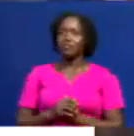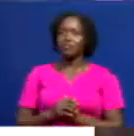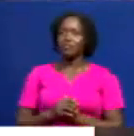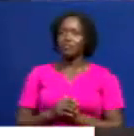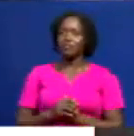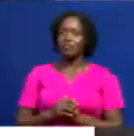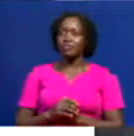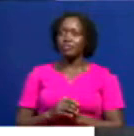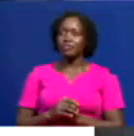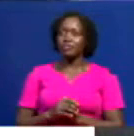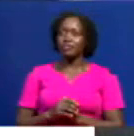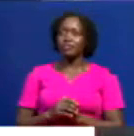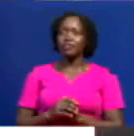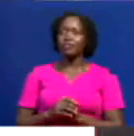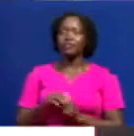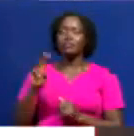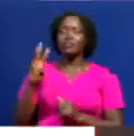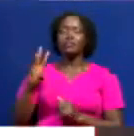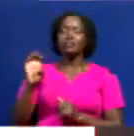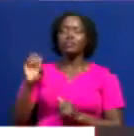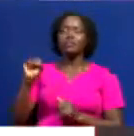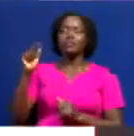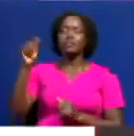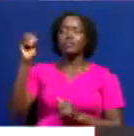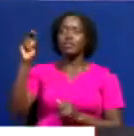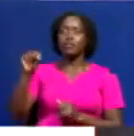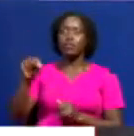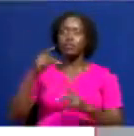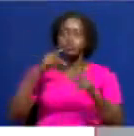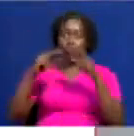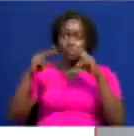at a Nairobi hotel, Western Hotel, to be more specific.